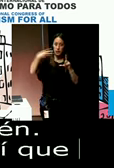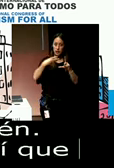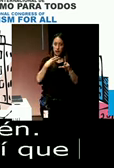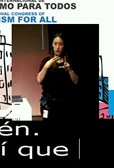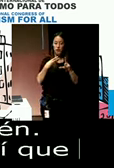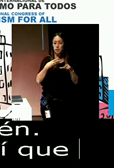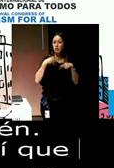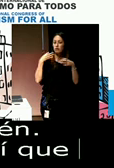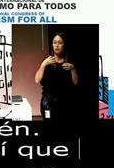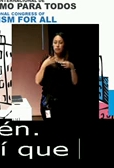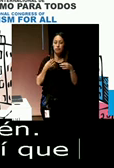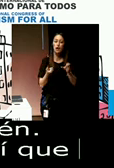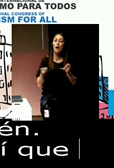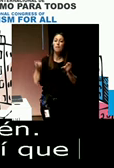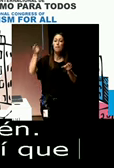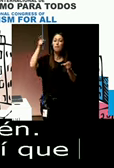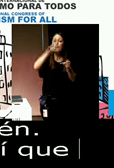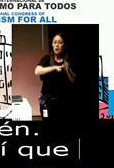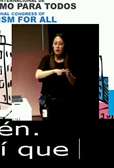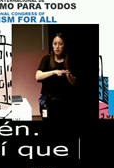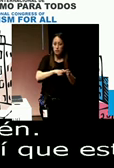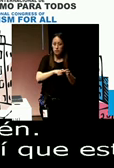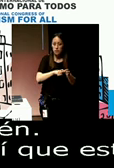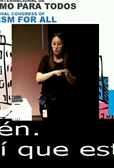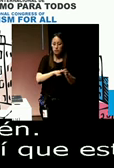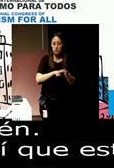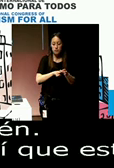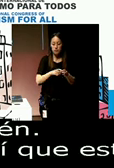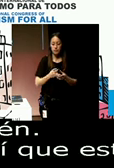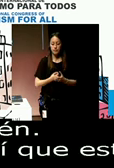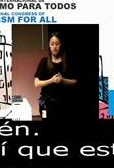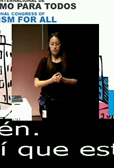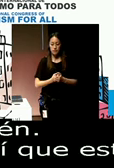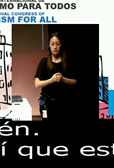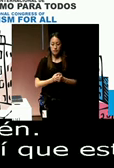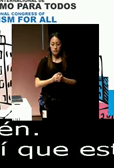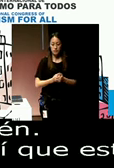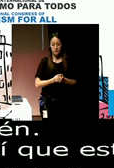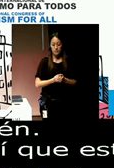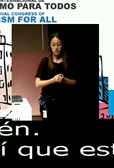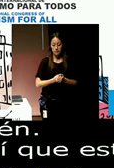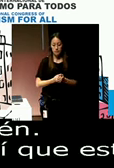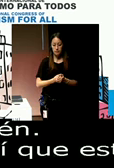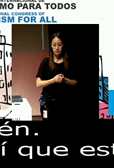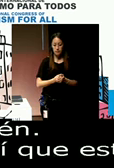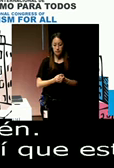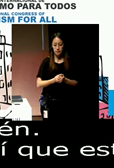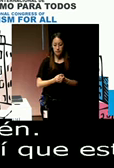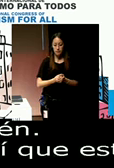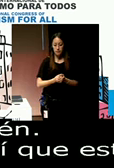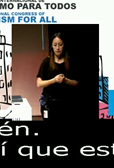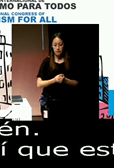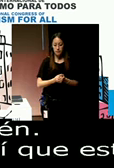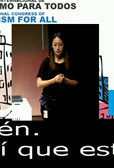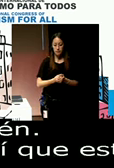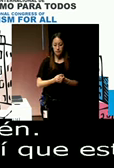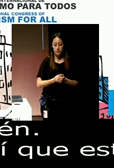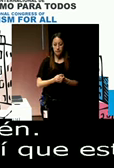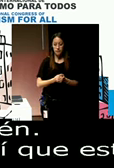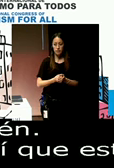a location can freely add information about his